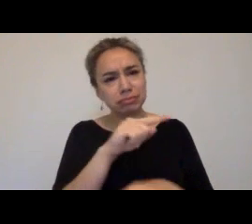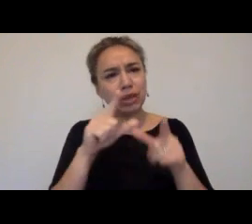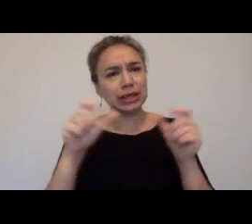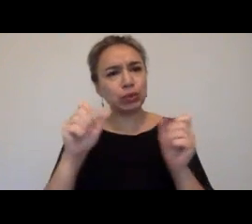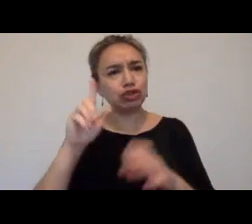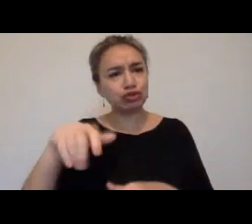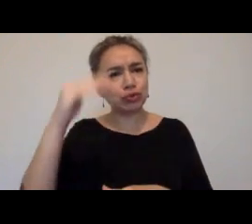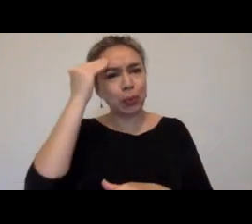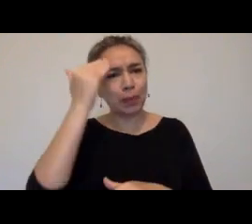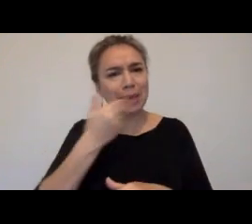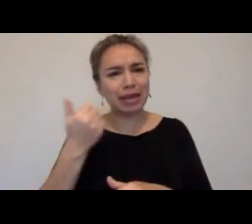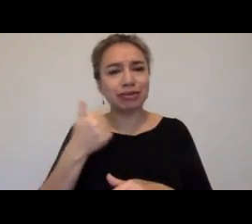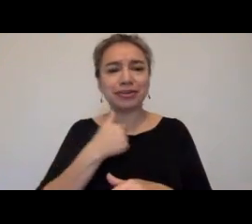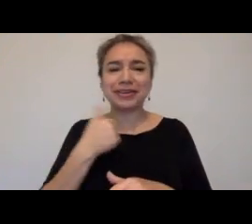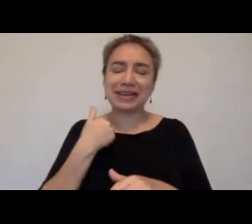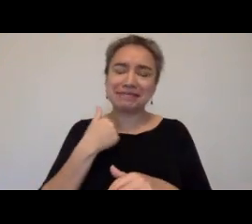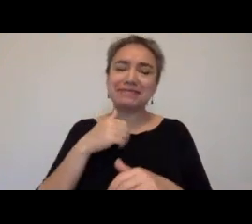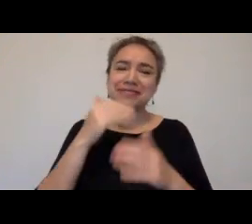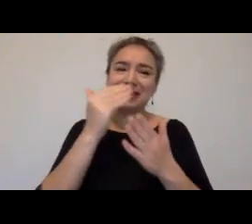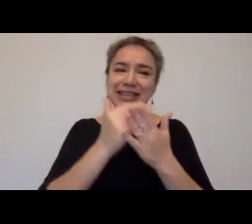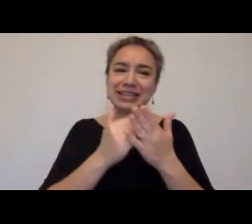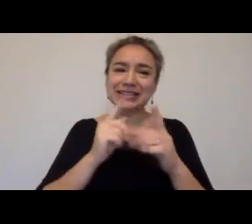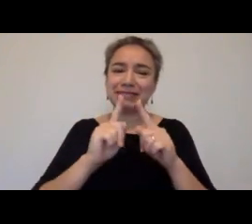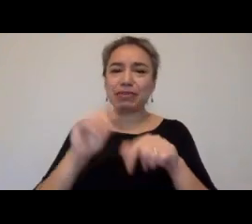list of some of those calls to action here.